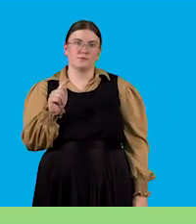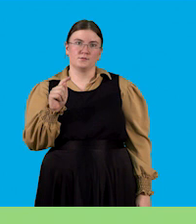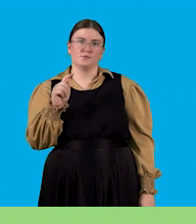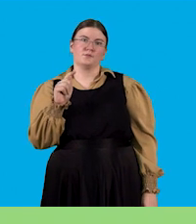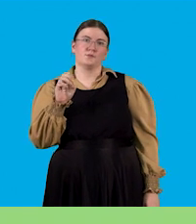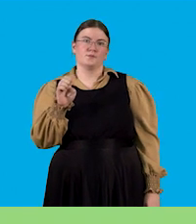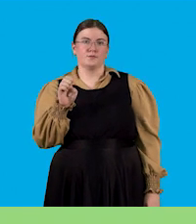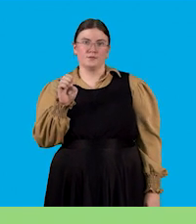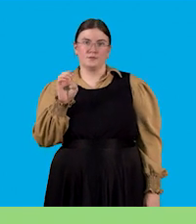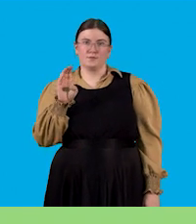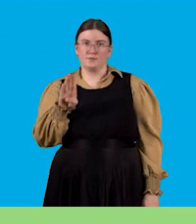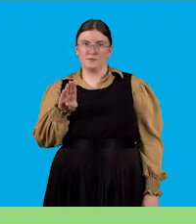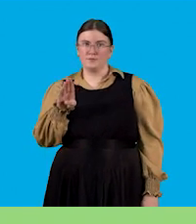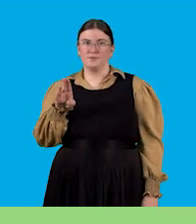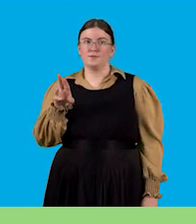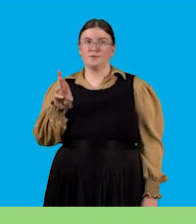column.